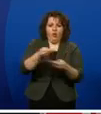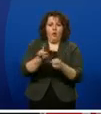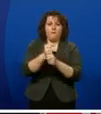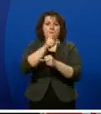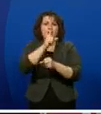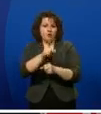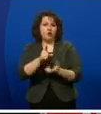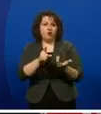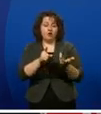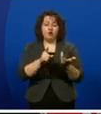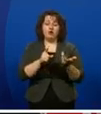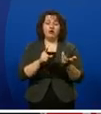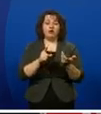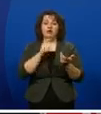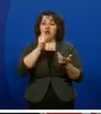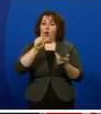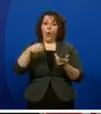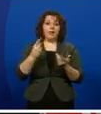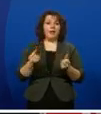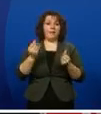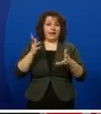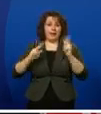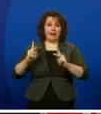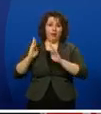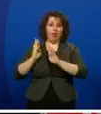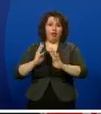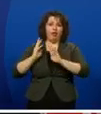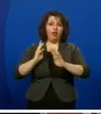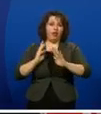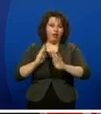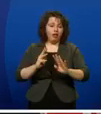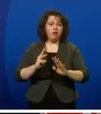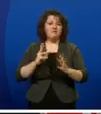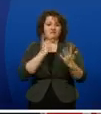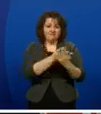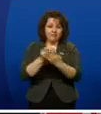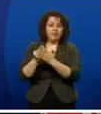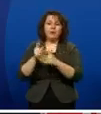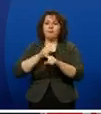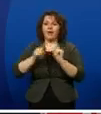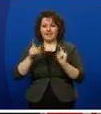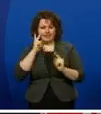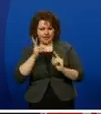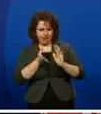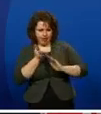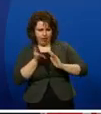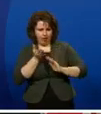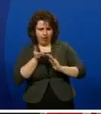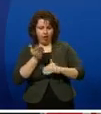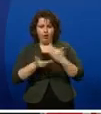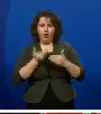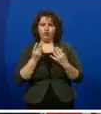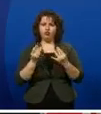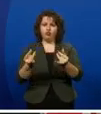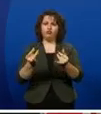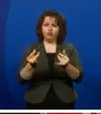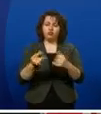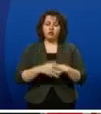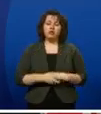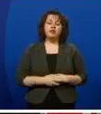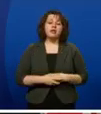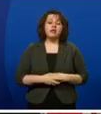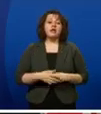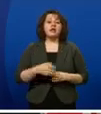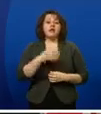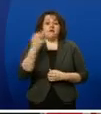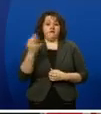ensure not only a high throughput, but really how seamless the operations were put together from start to finish.